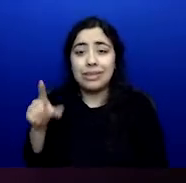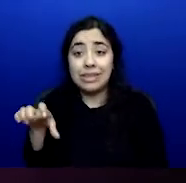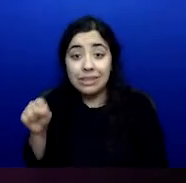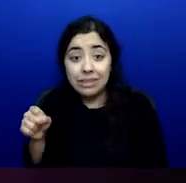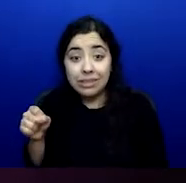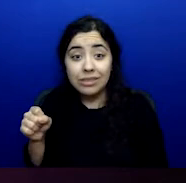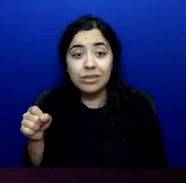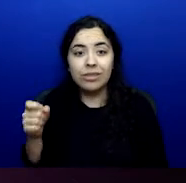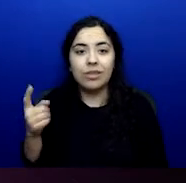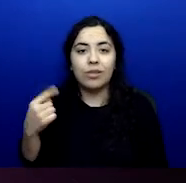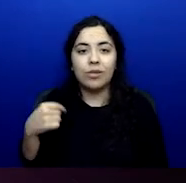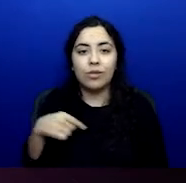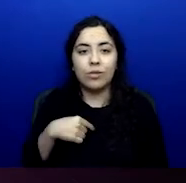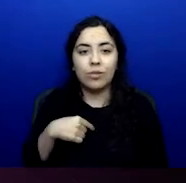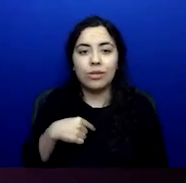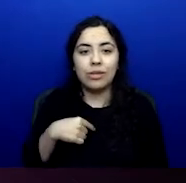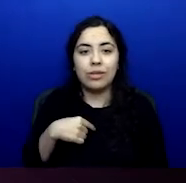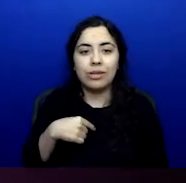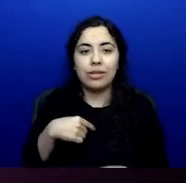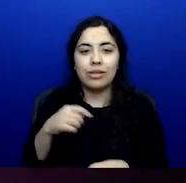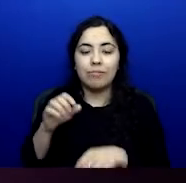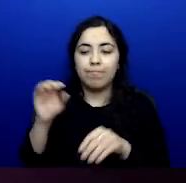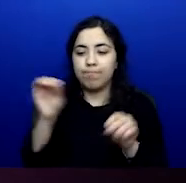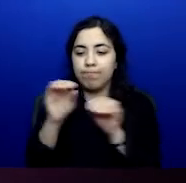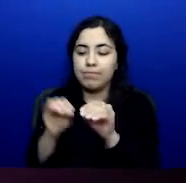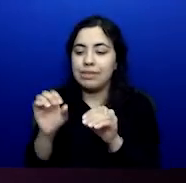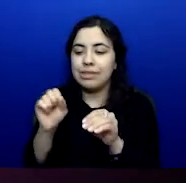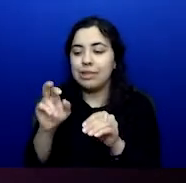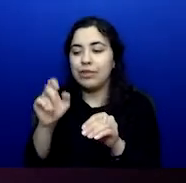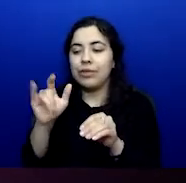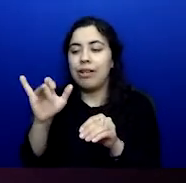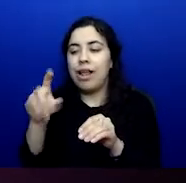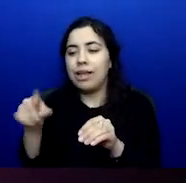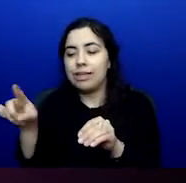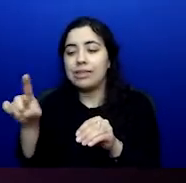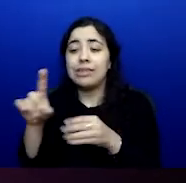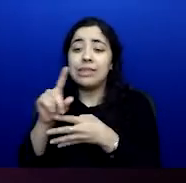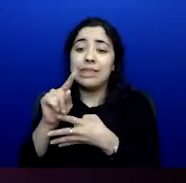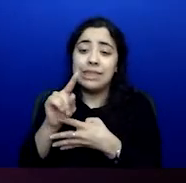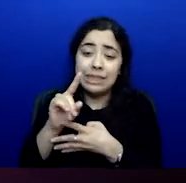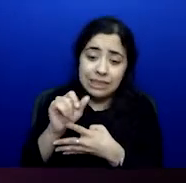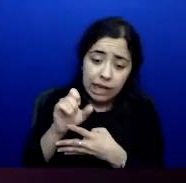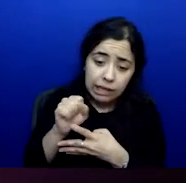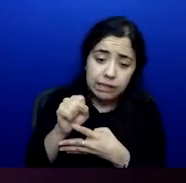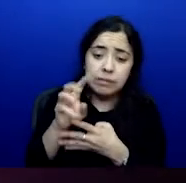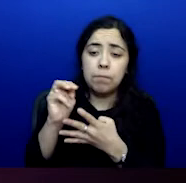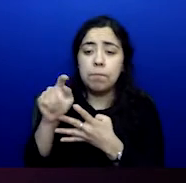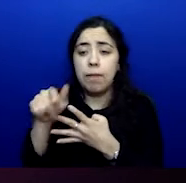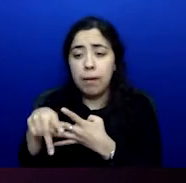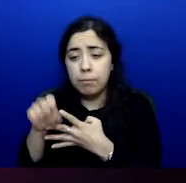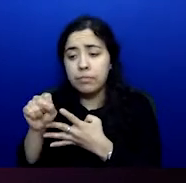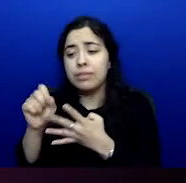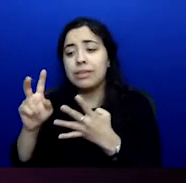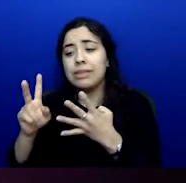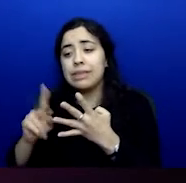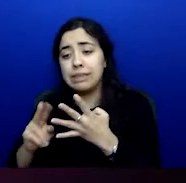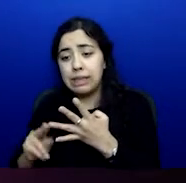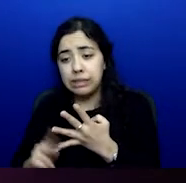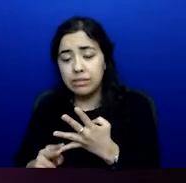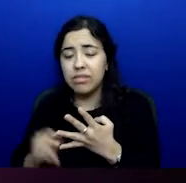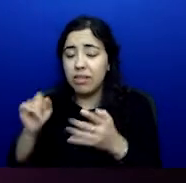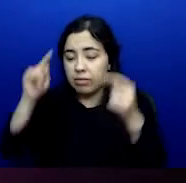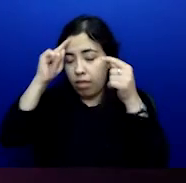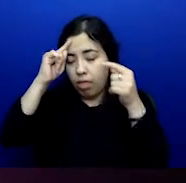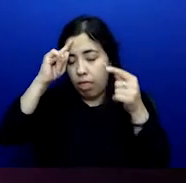so we serialize and deserialize dates and maps and sets and things for you, which is something that's a headache if you have to do it yourself.